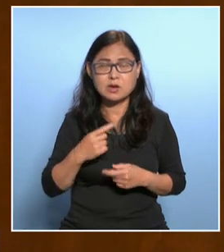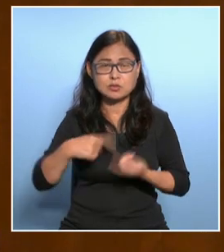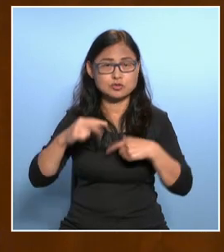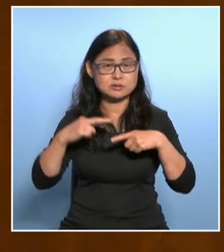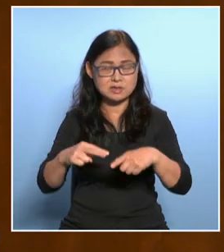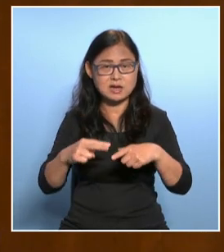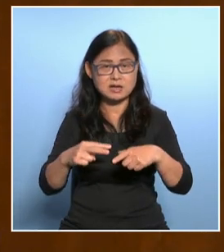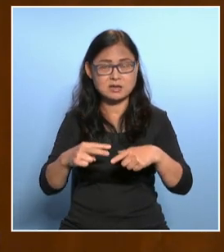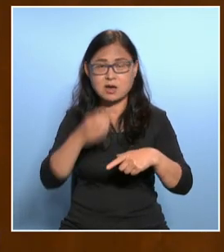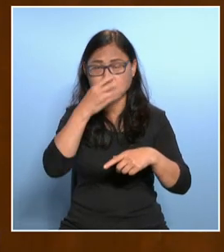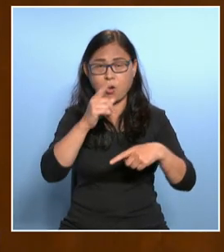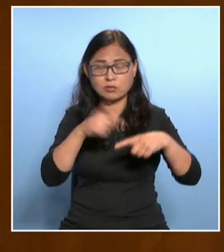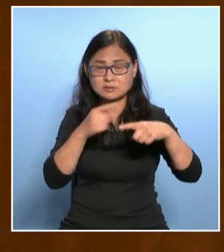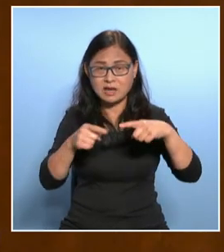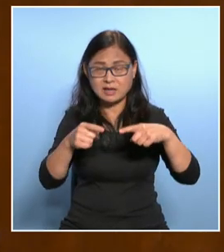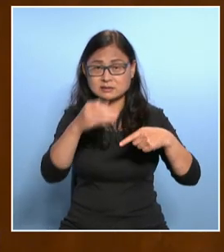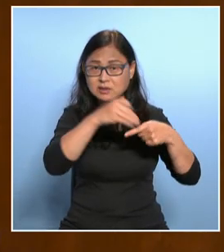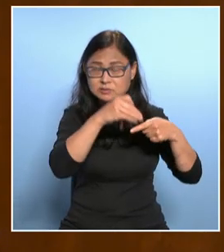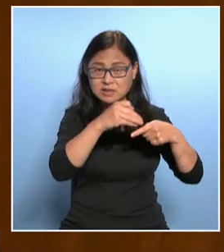So what you mean is